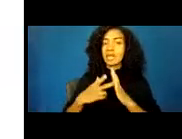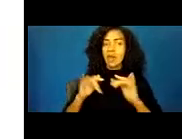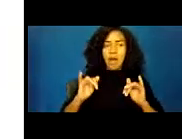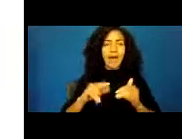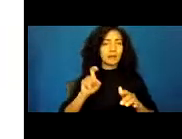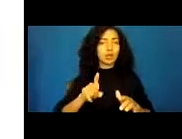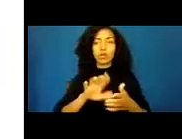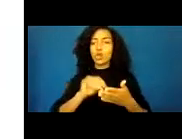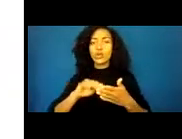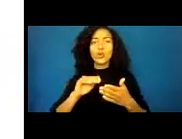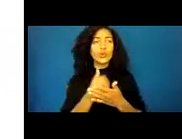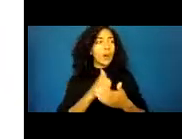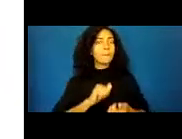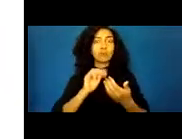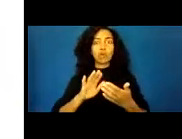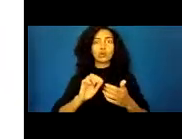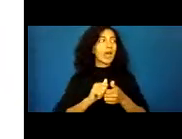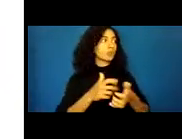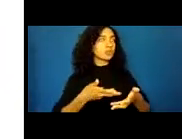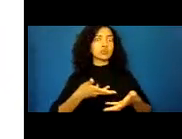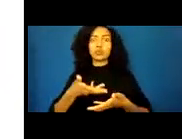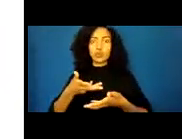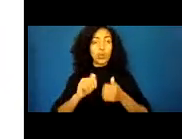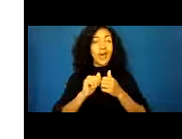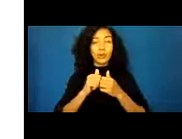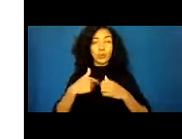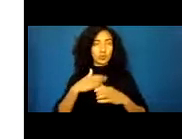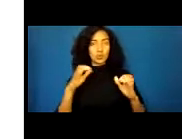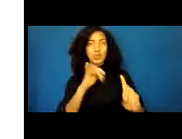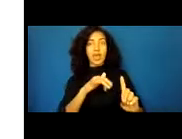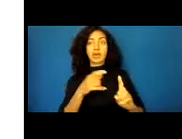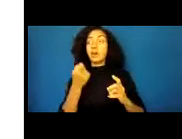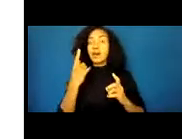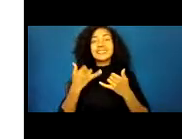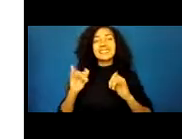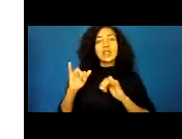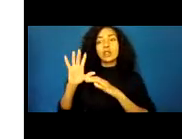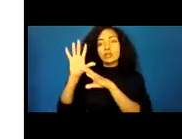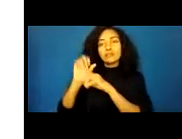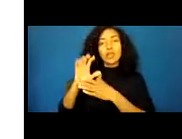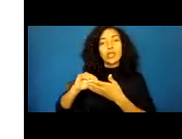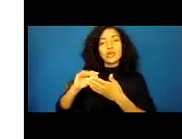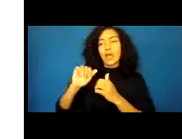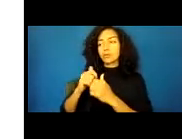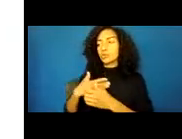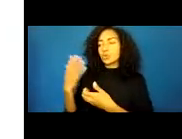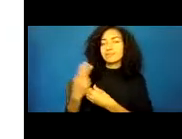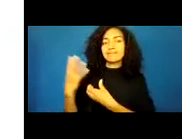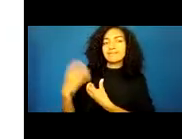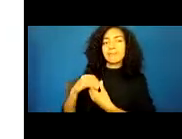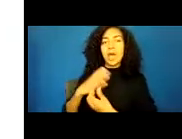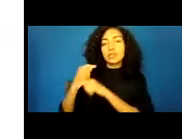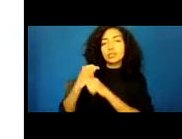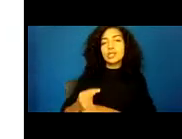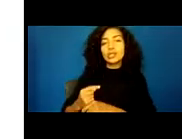that and still learn to enjoy our traditional ways? So teaching our people to speak out when